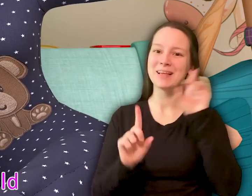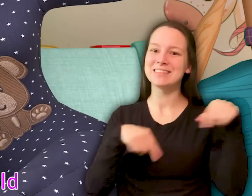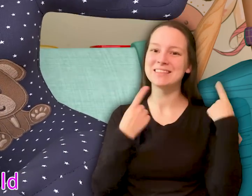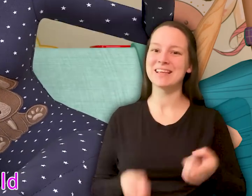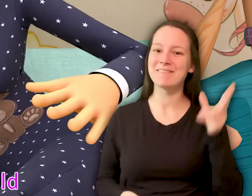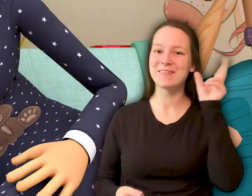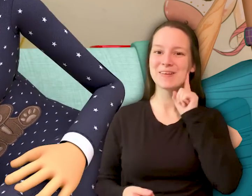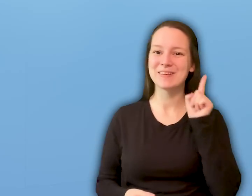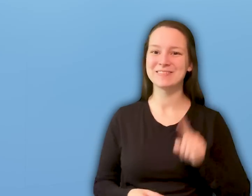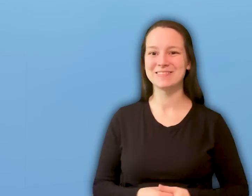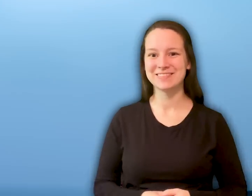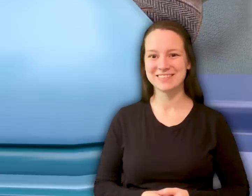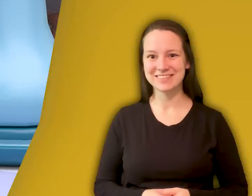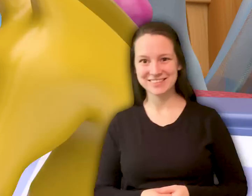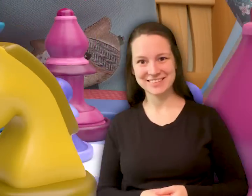best ever